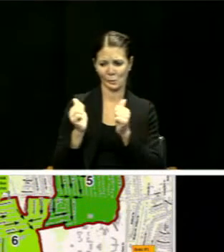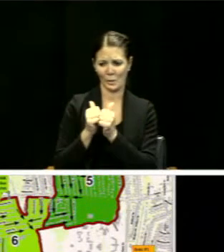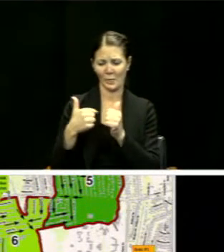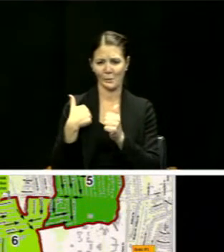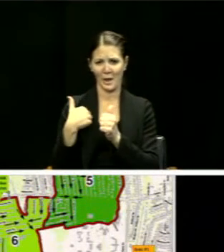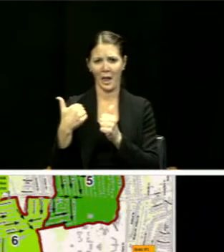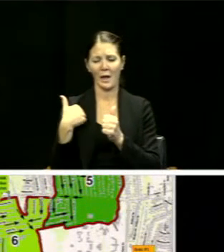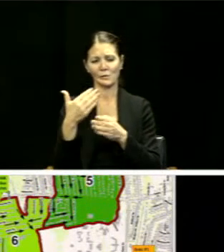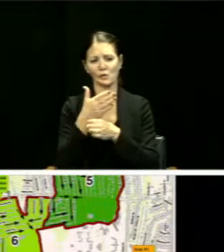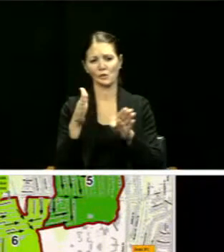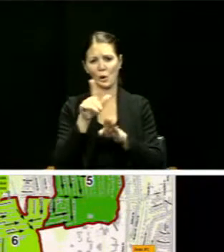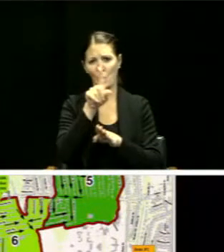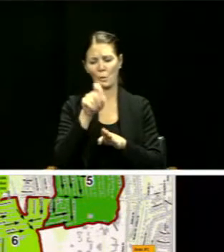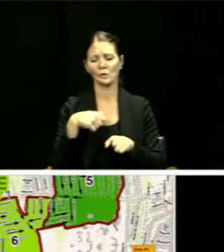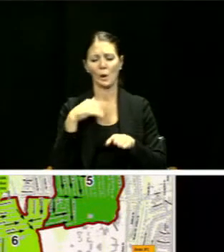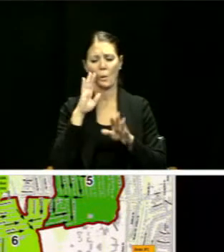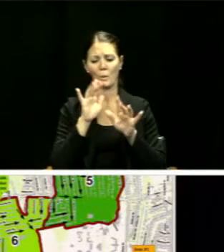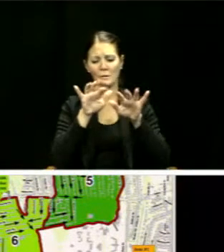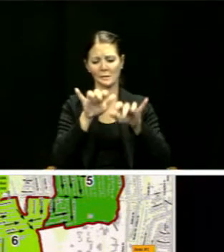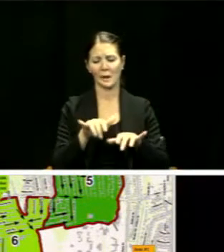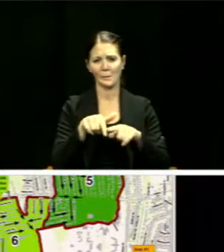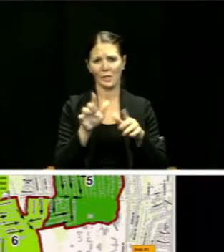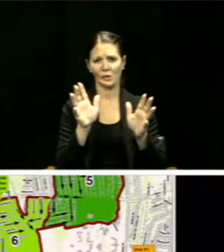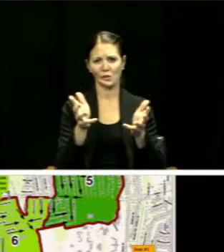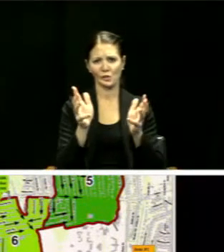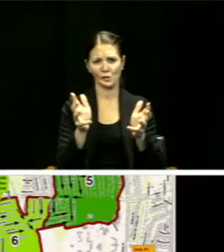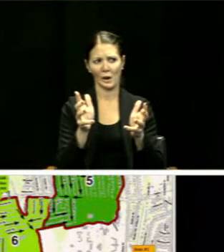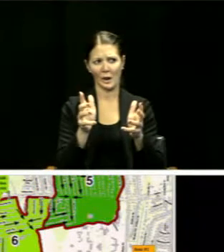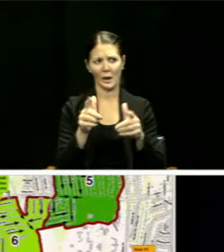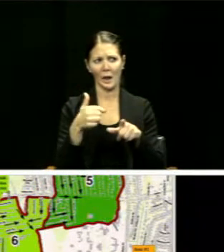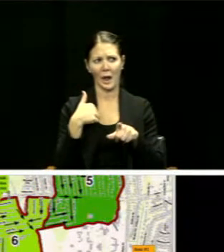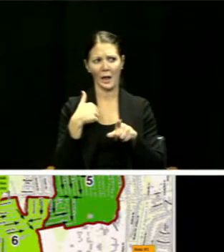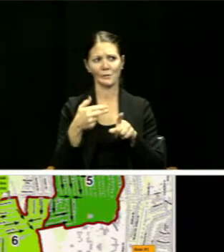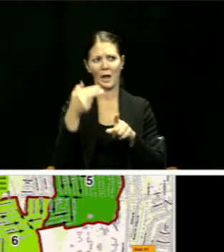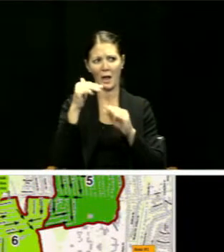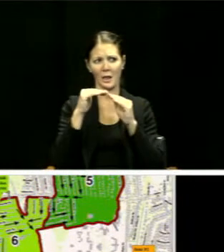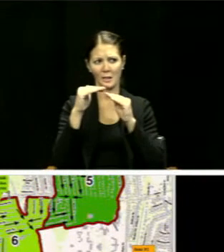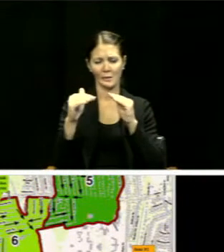specific questions, but this is a pretty high level or general question I have.